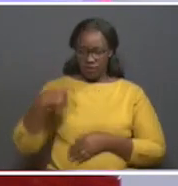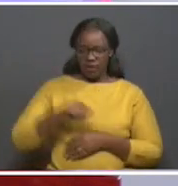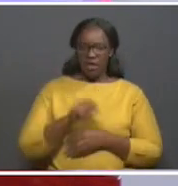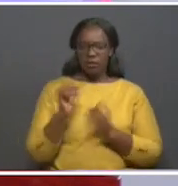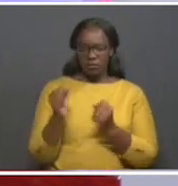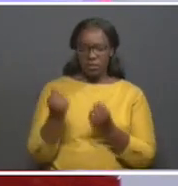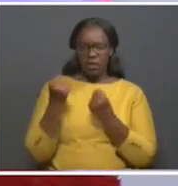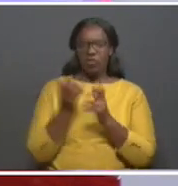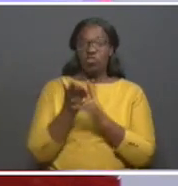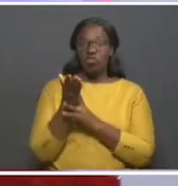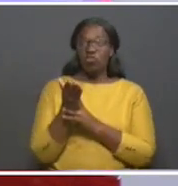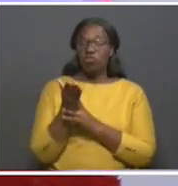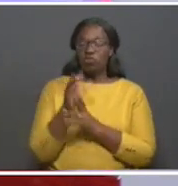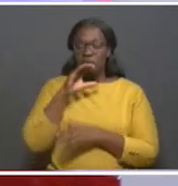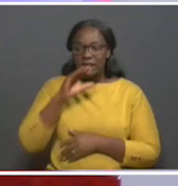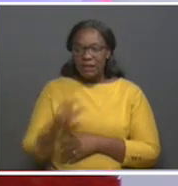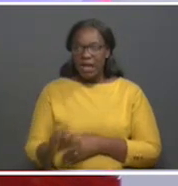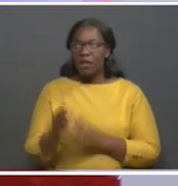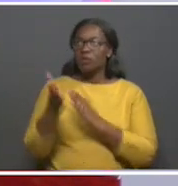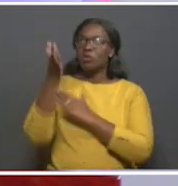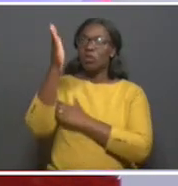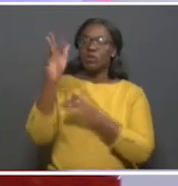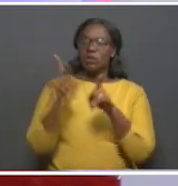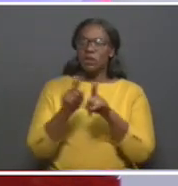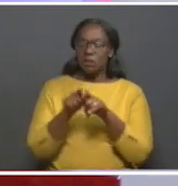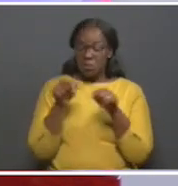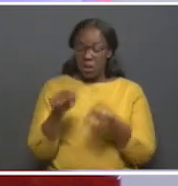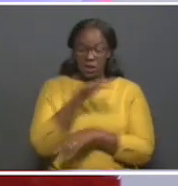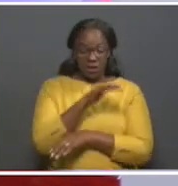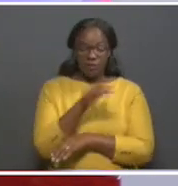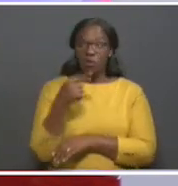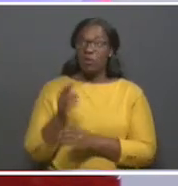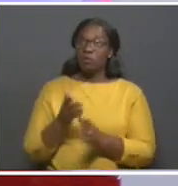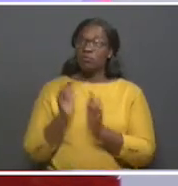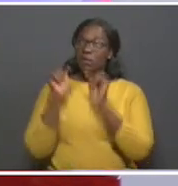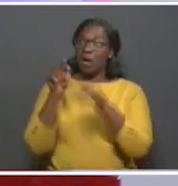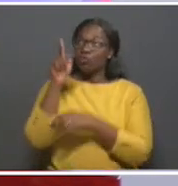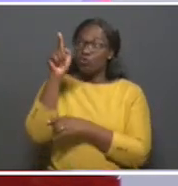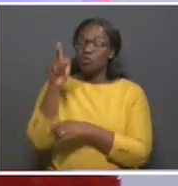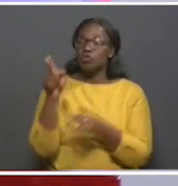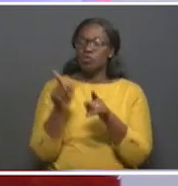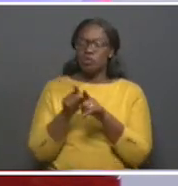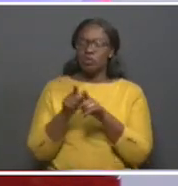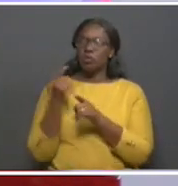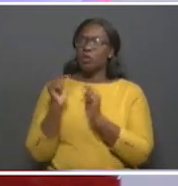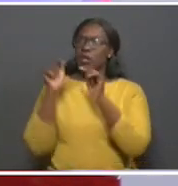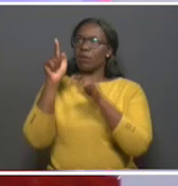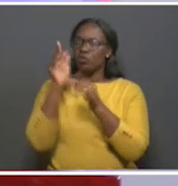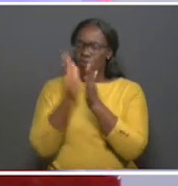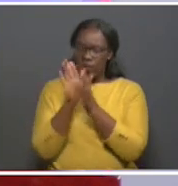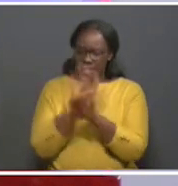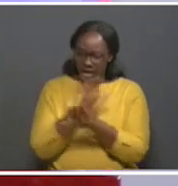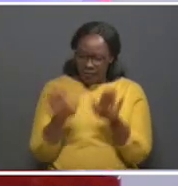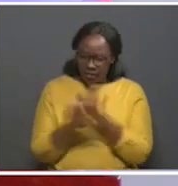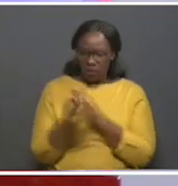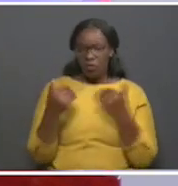refuge through your Son, O God. And this evening we run to him. We run to him with everything that we